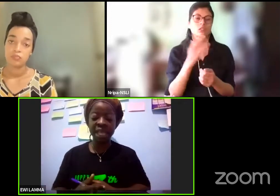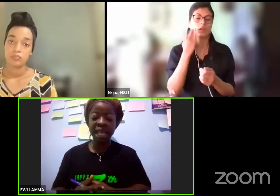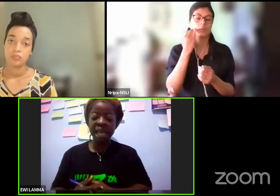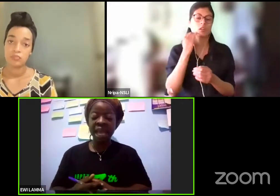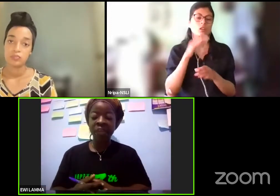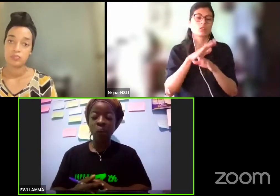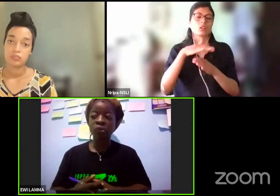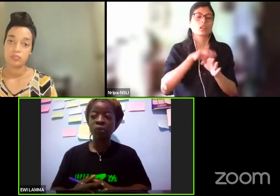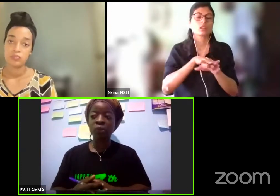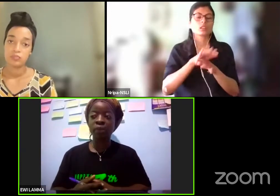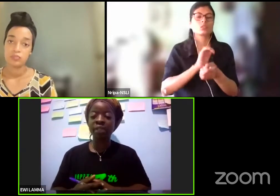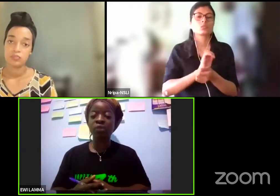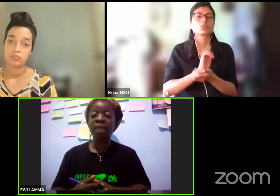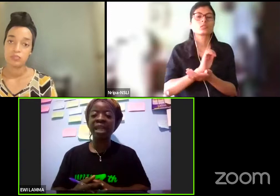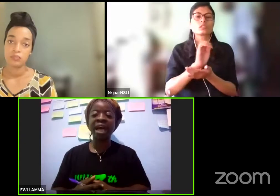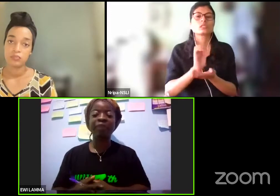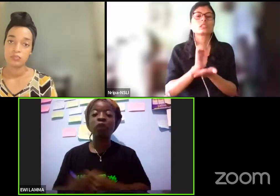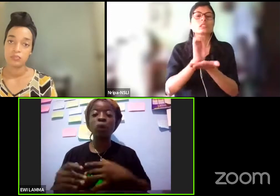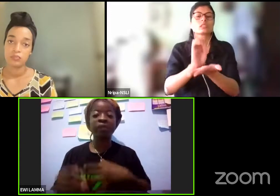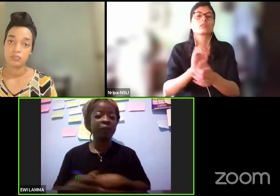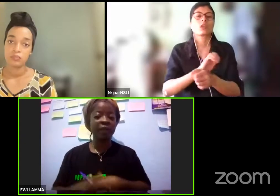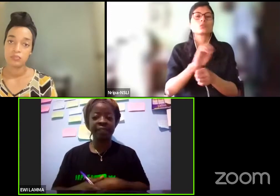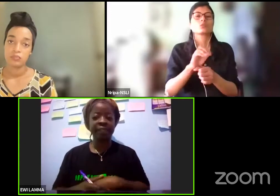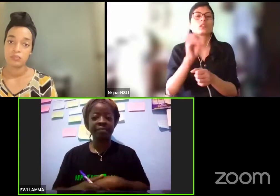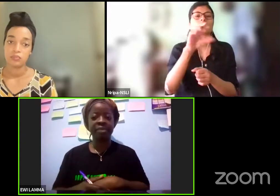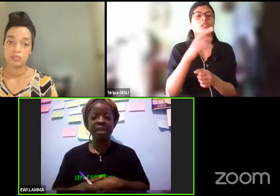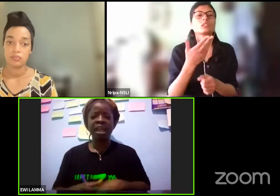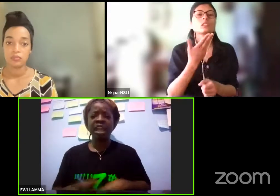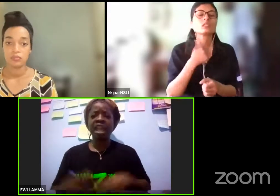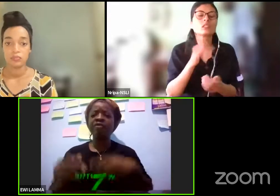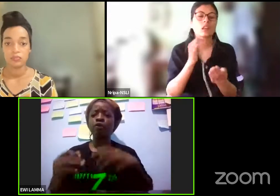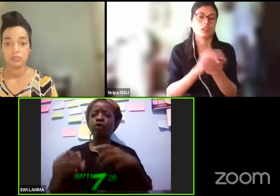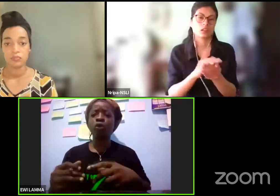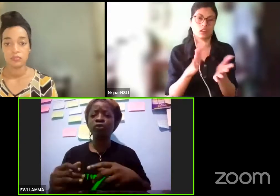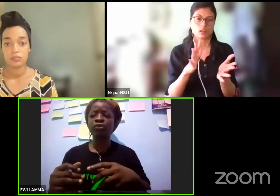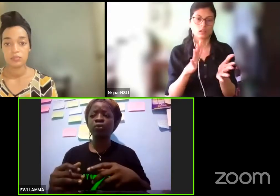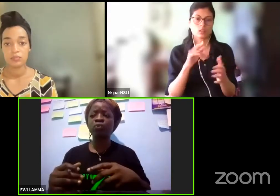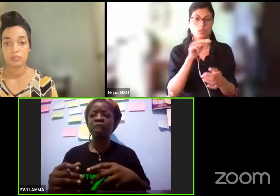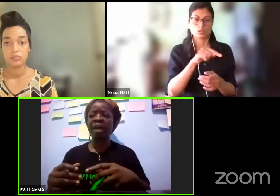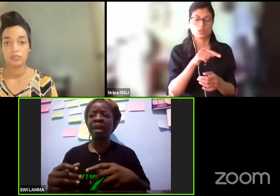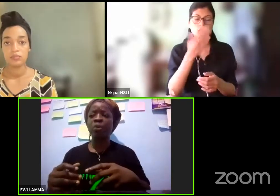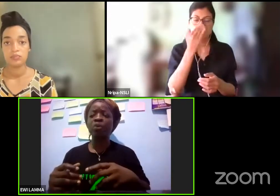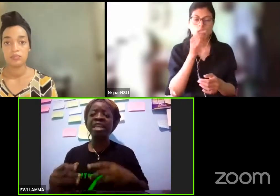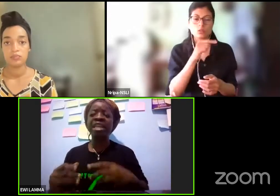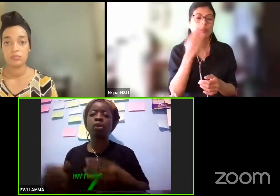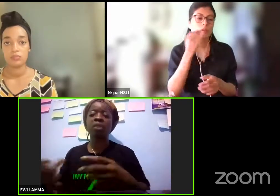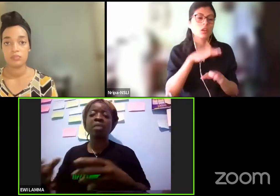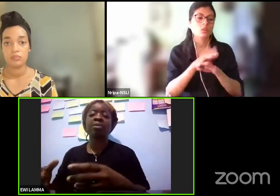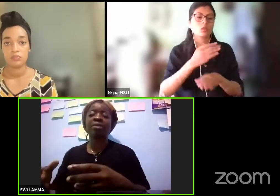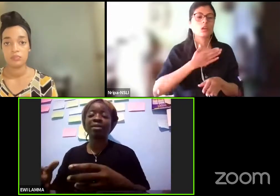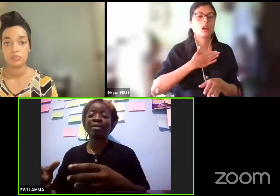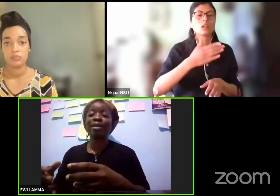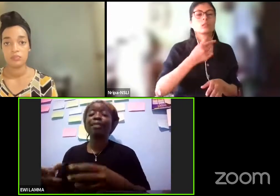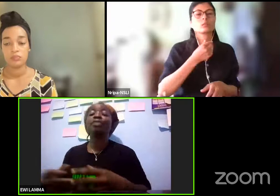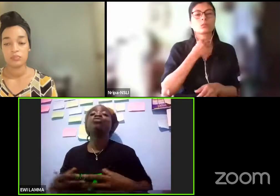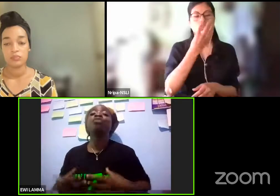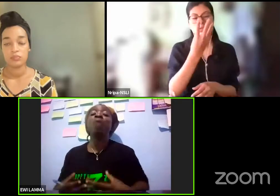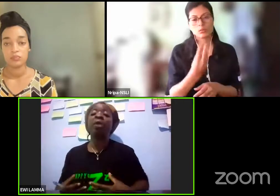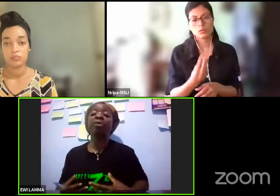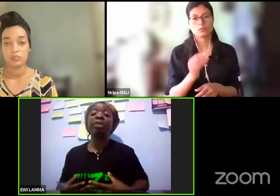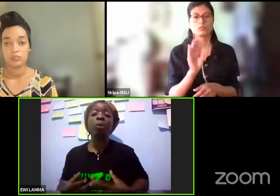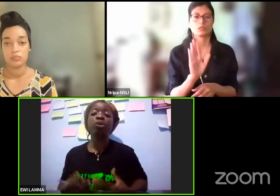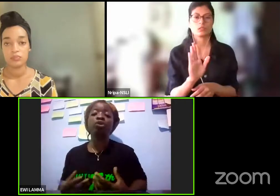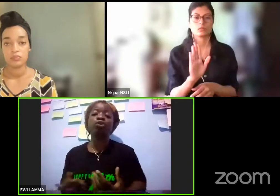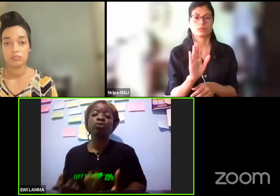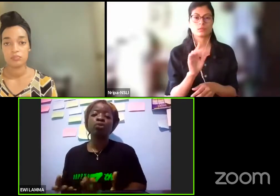communities. And also, these women have low self-esteem. Even for those who are willing to come out, they don't know